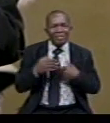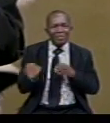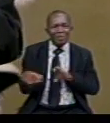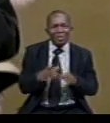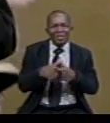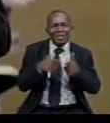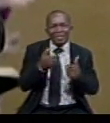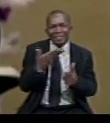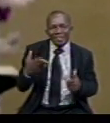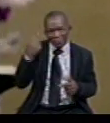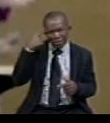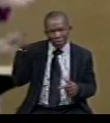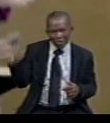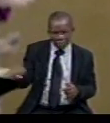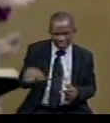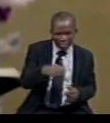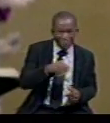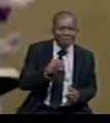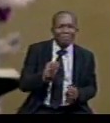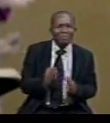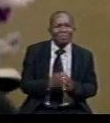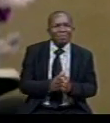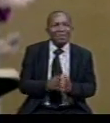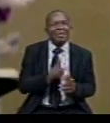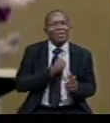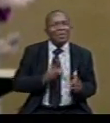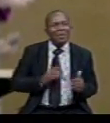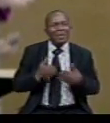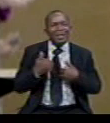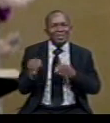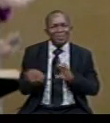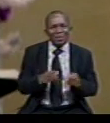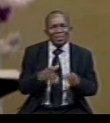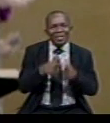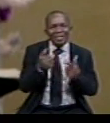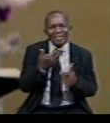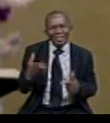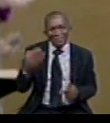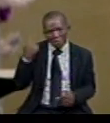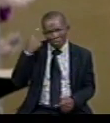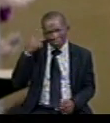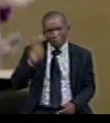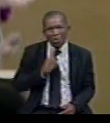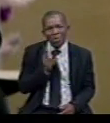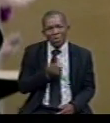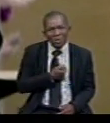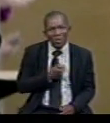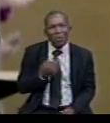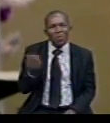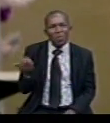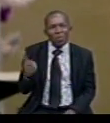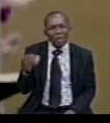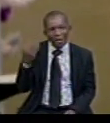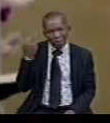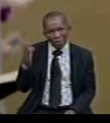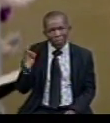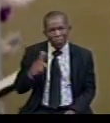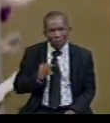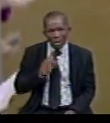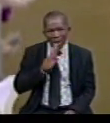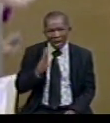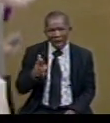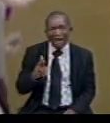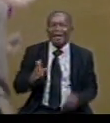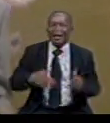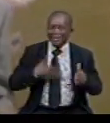things for them. The Lord have done great things for us, whereof